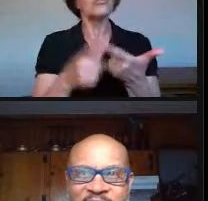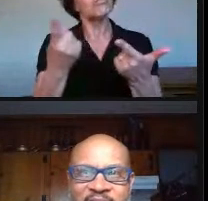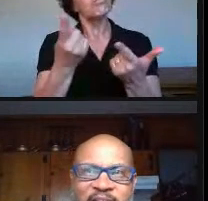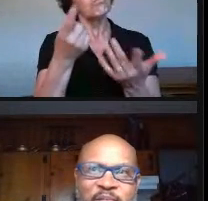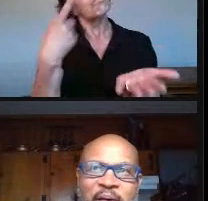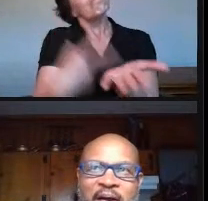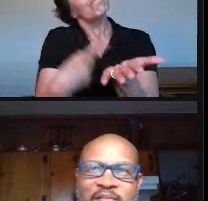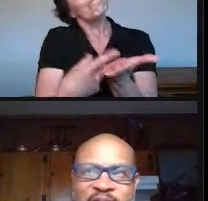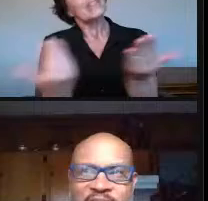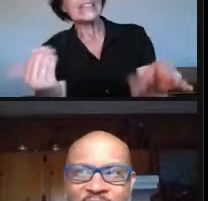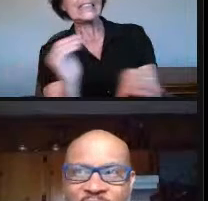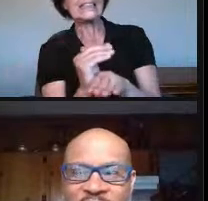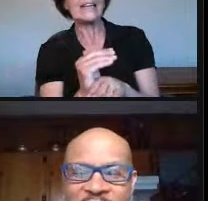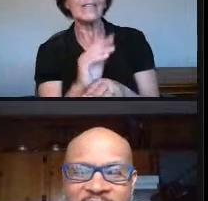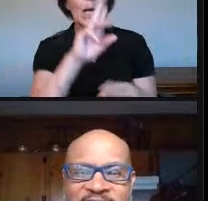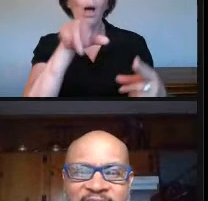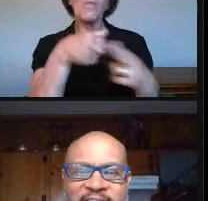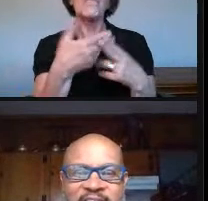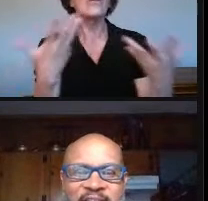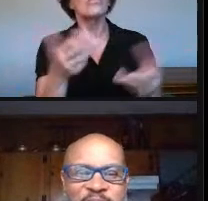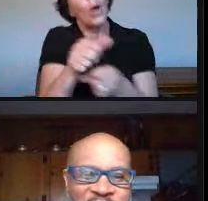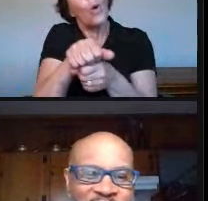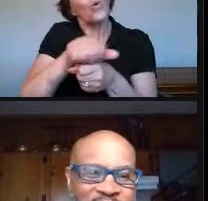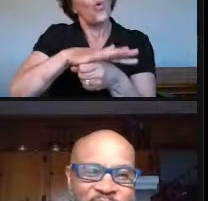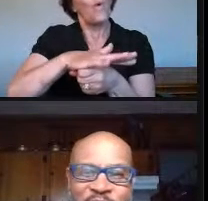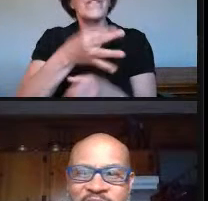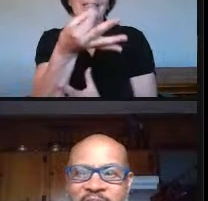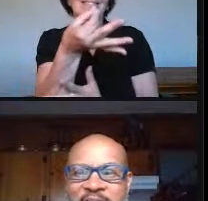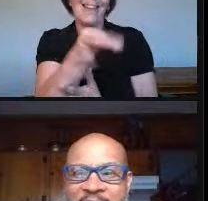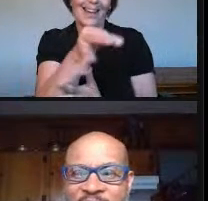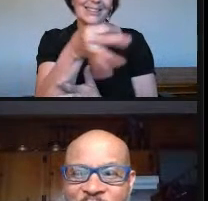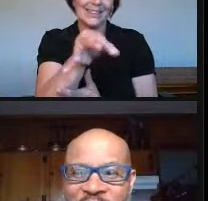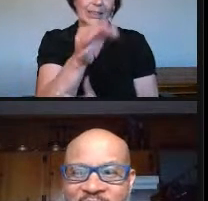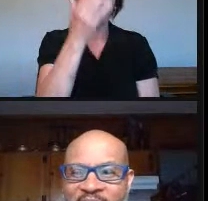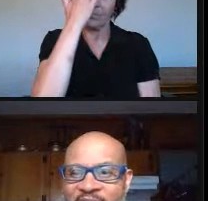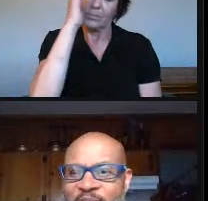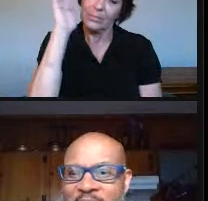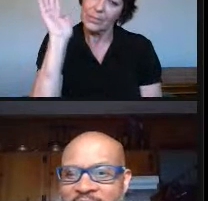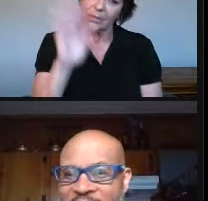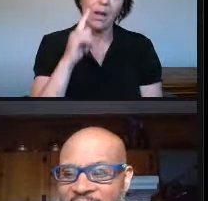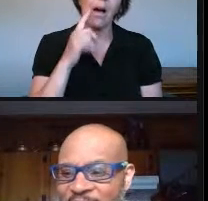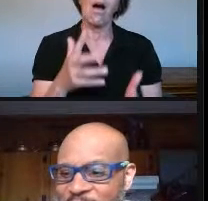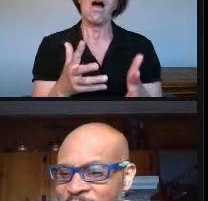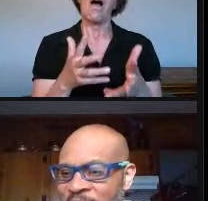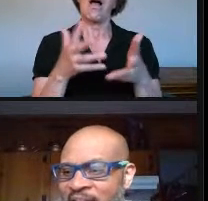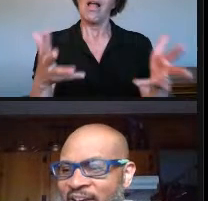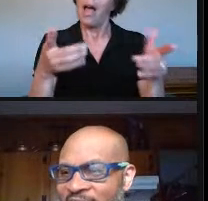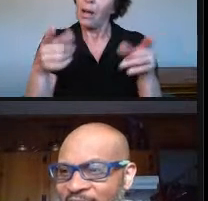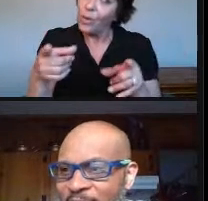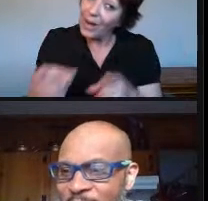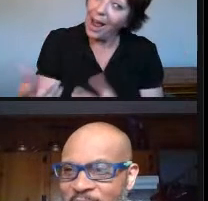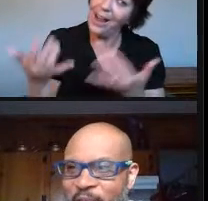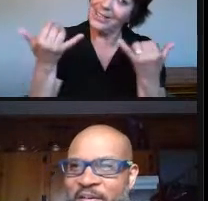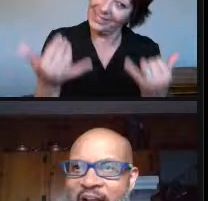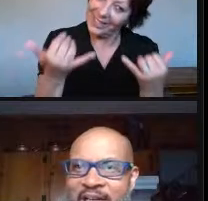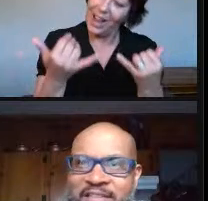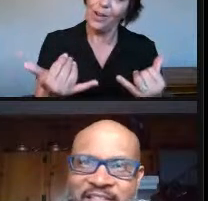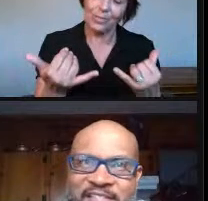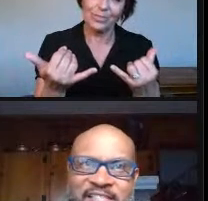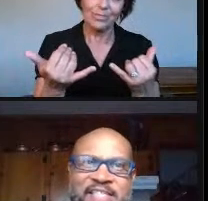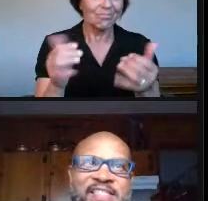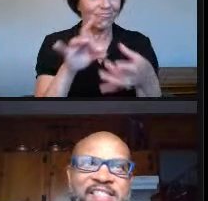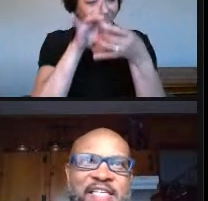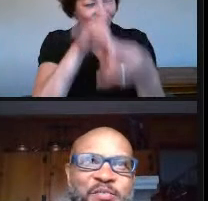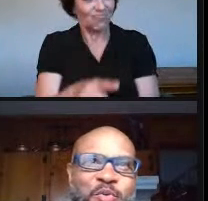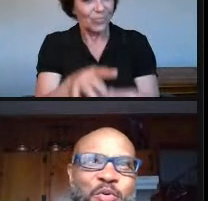this evening about COVID-19. You know, there's a lot going on right now in regard